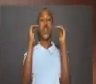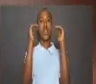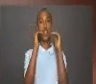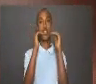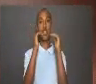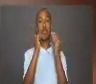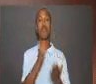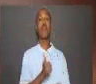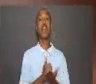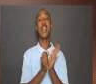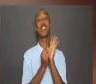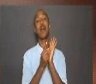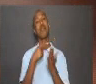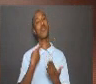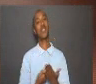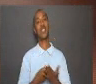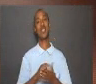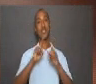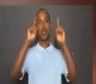equations provide examples of this.